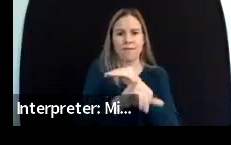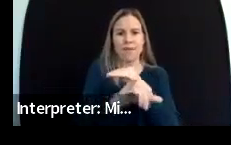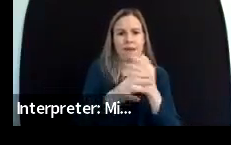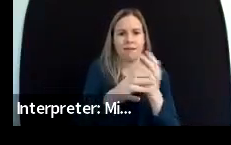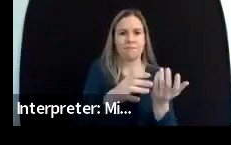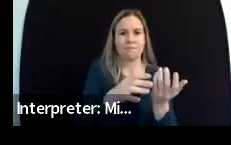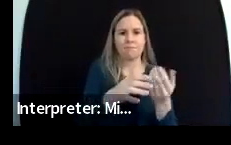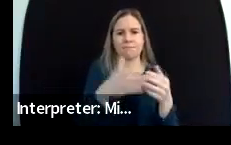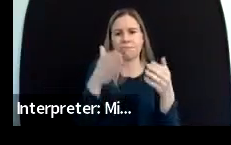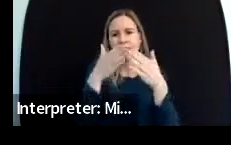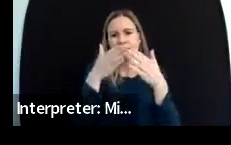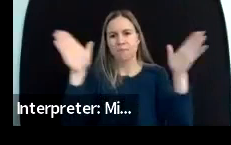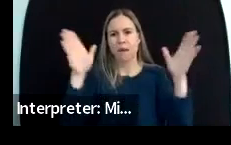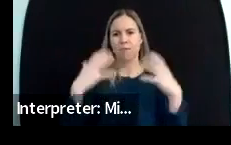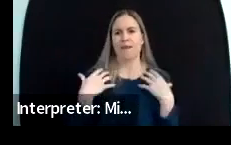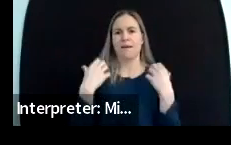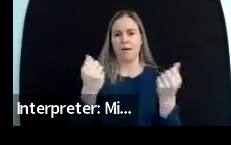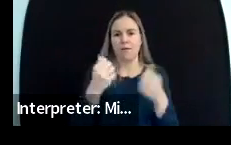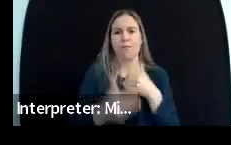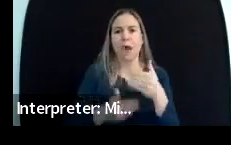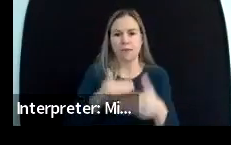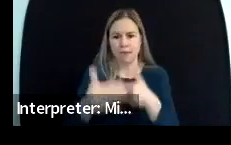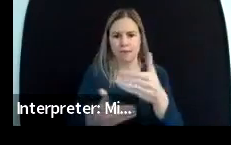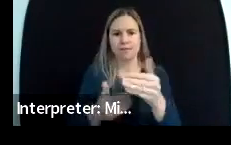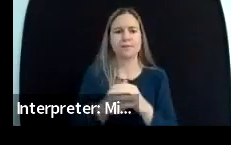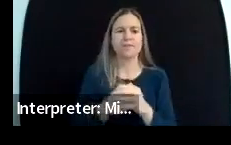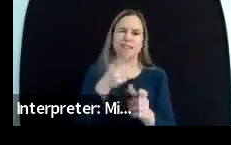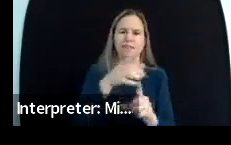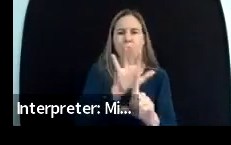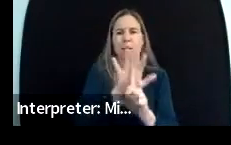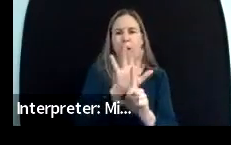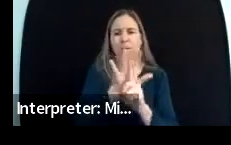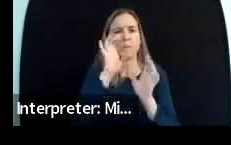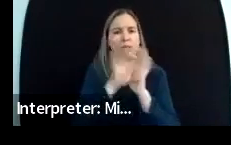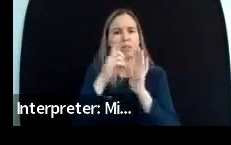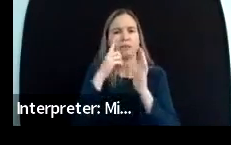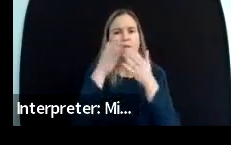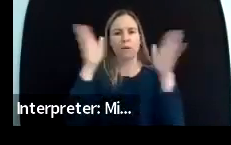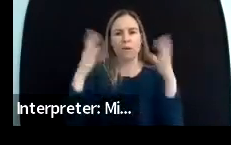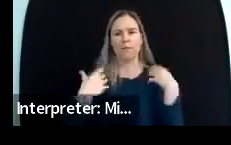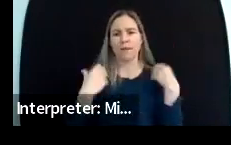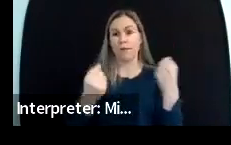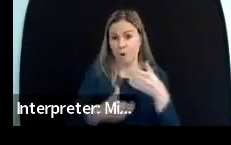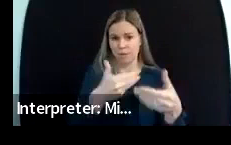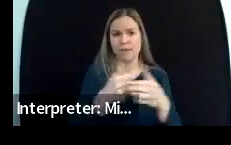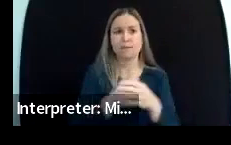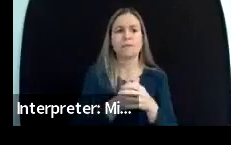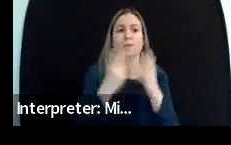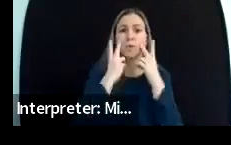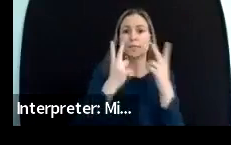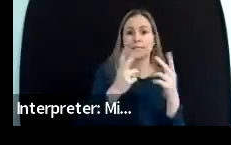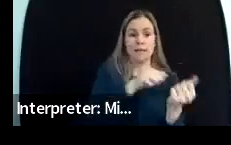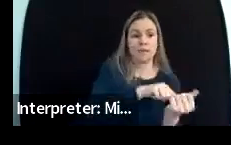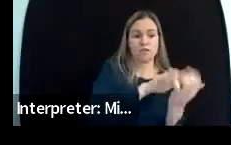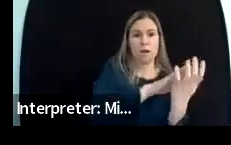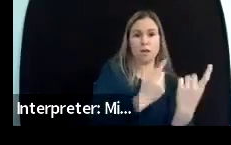the public health process. Is a very popular image in public health. So you can see some examples of strategies and then tactics to address